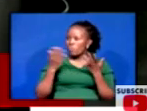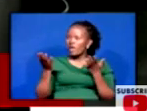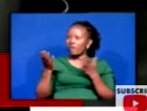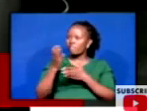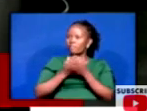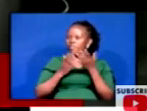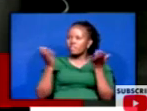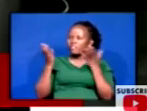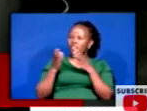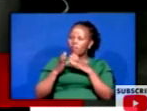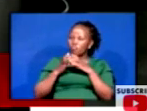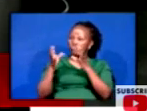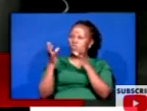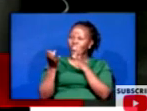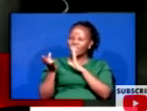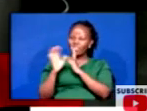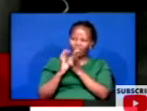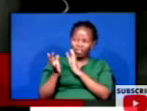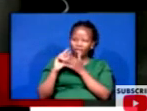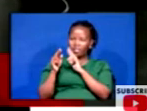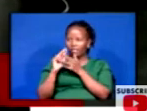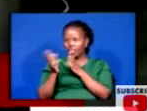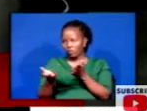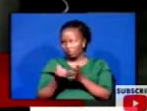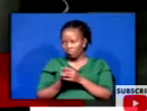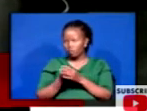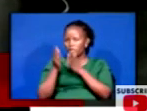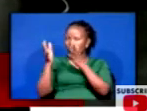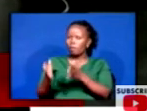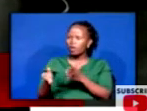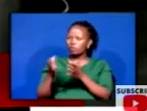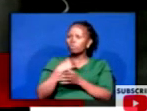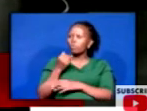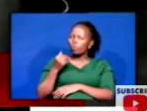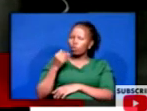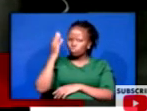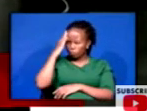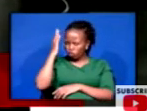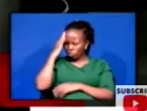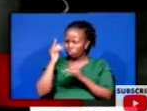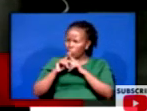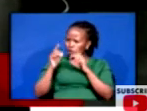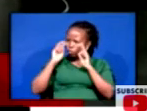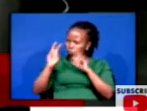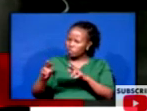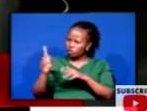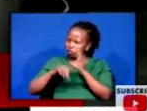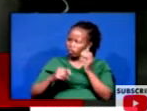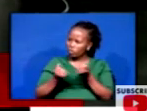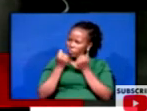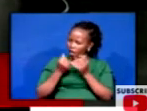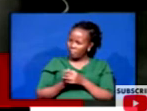here. So somebody wants to be seen to be actually, you know, taking charge of what needs to happen. And that is not unusual. I